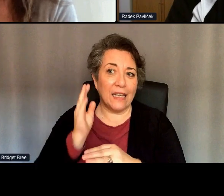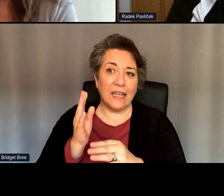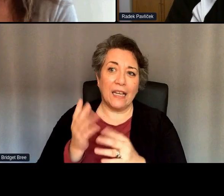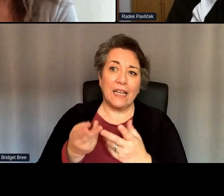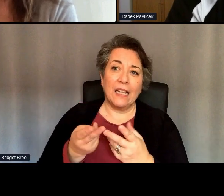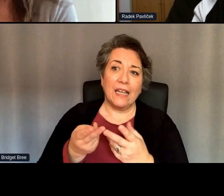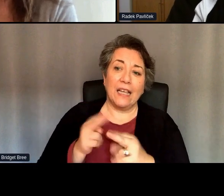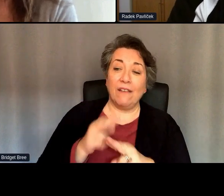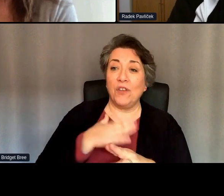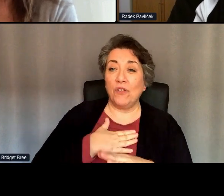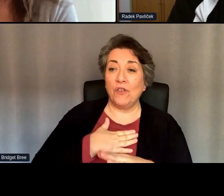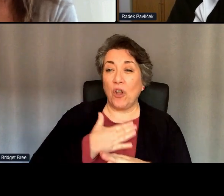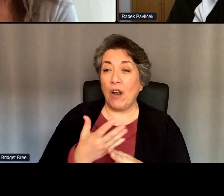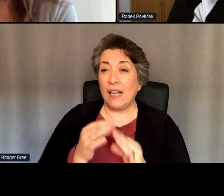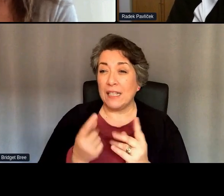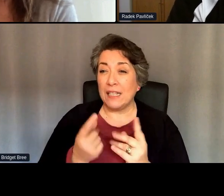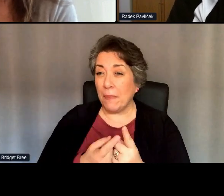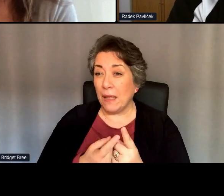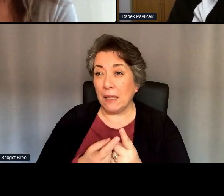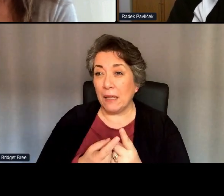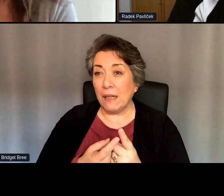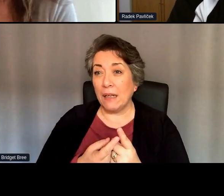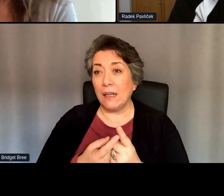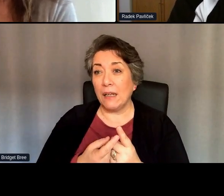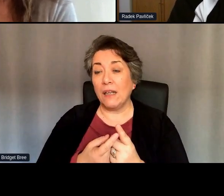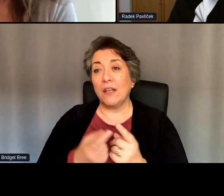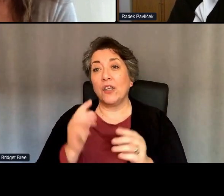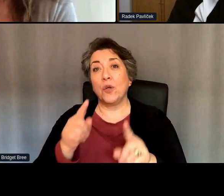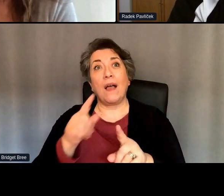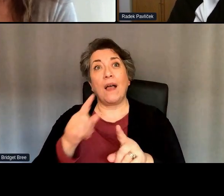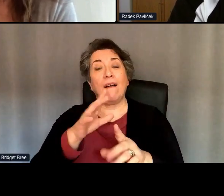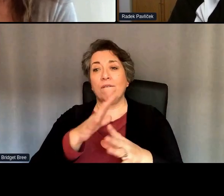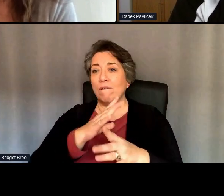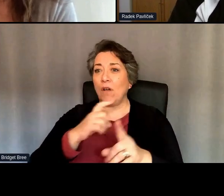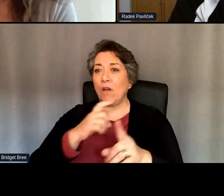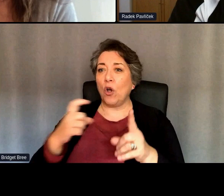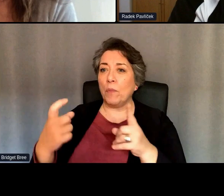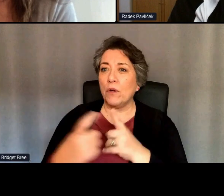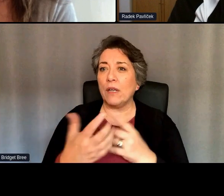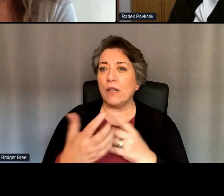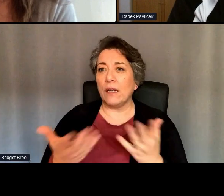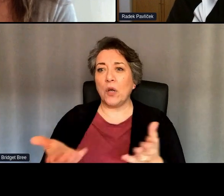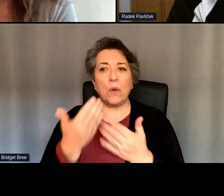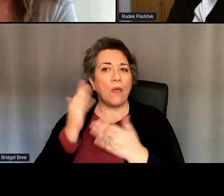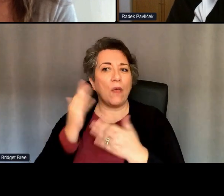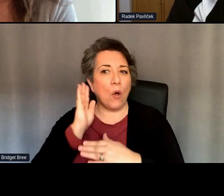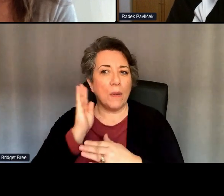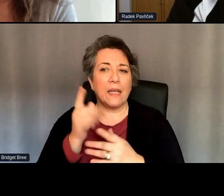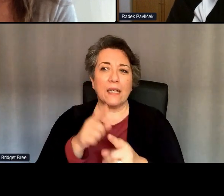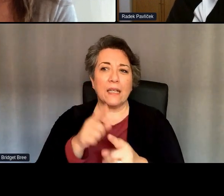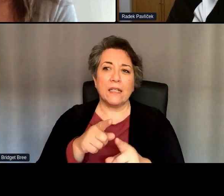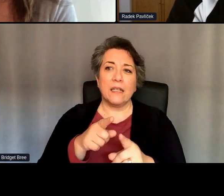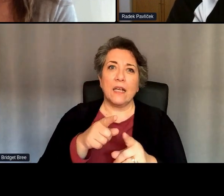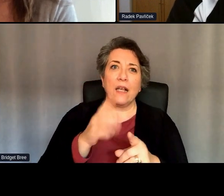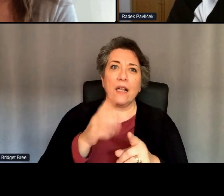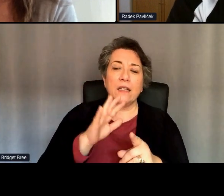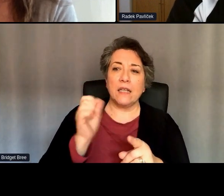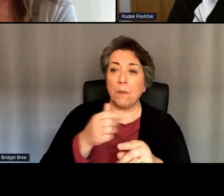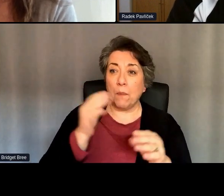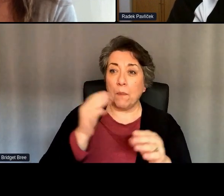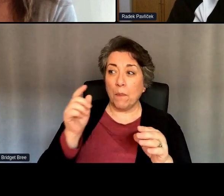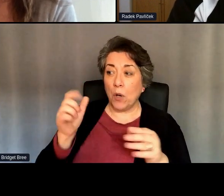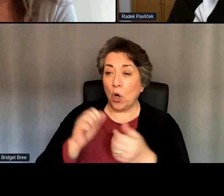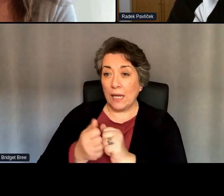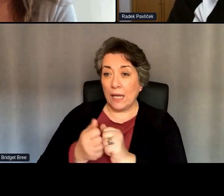you have Alberto, you have Susanna, you have the whole community of the IAAP with open ears. We have some colleagues who have autism and they're having